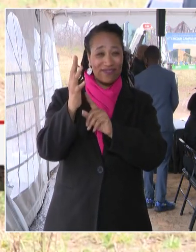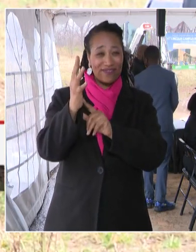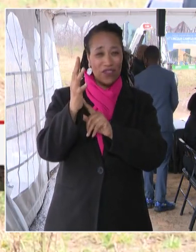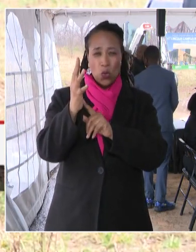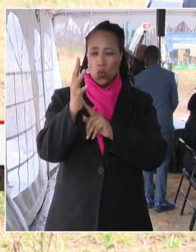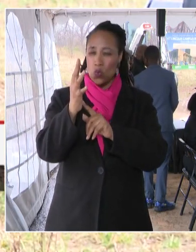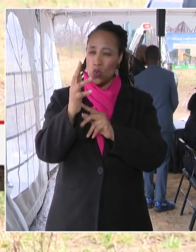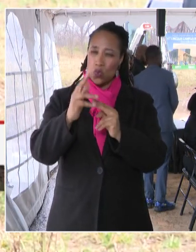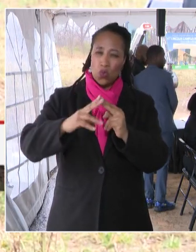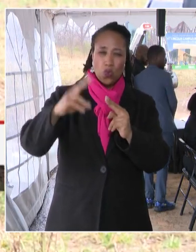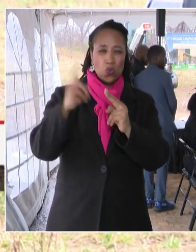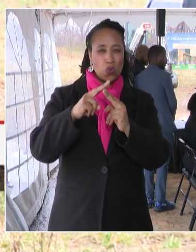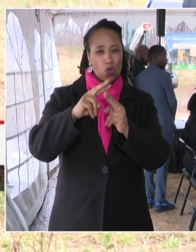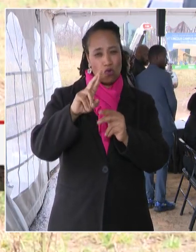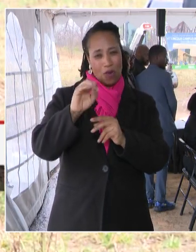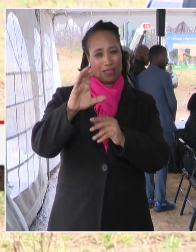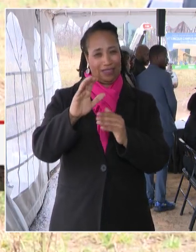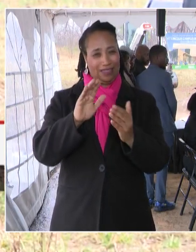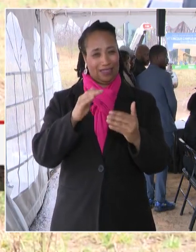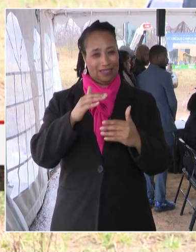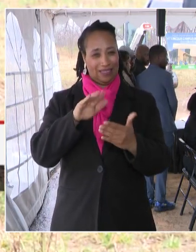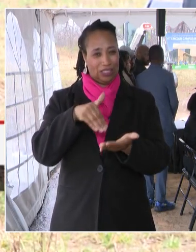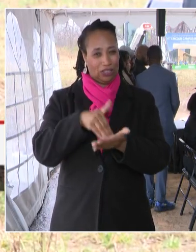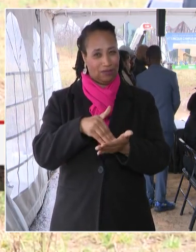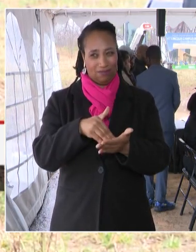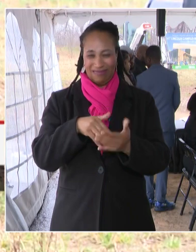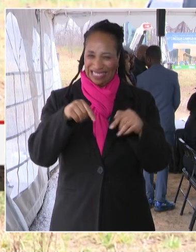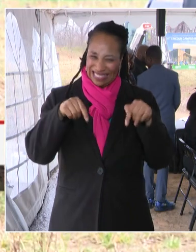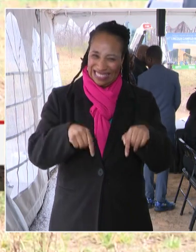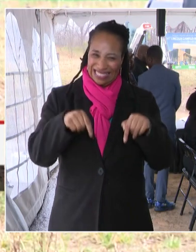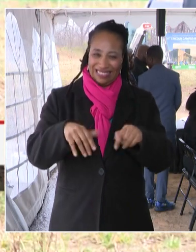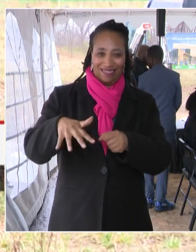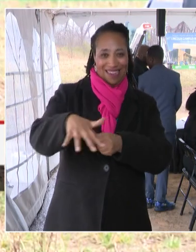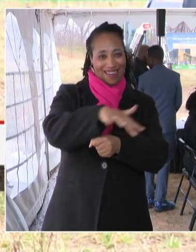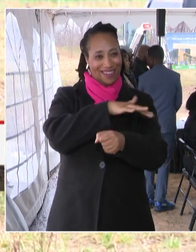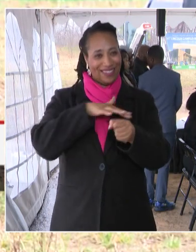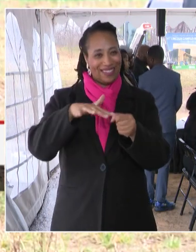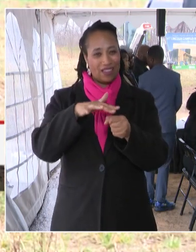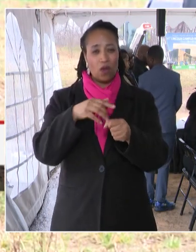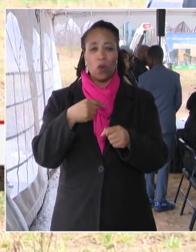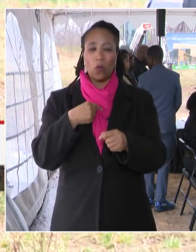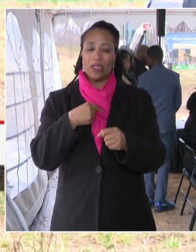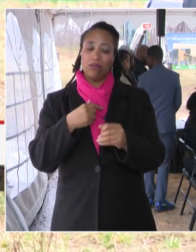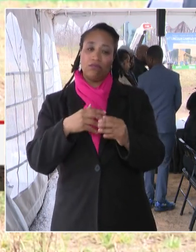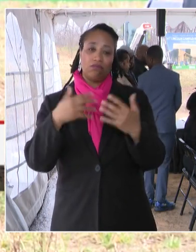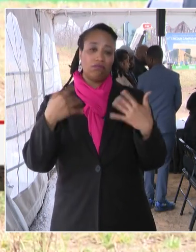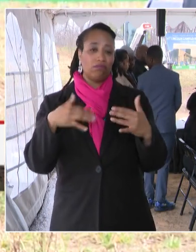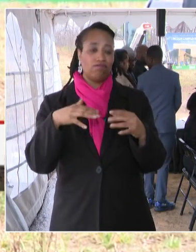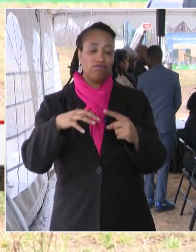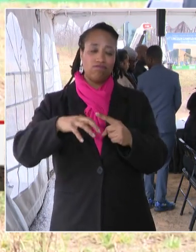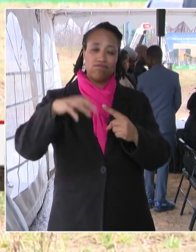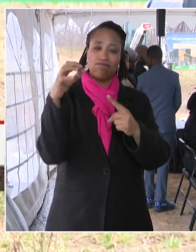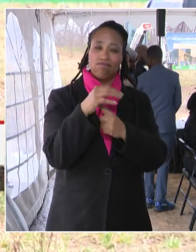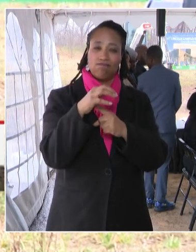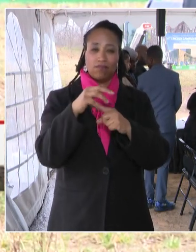McMillan rec or the Edgewood rec, these are top-notch facilities, and I imagine Fort Lincoln will come online, and